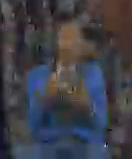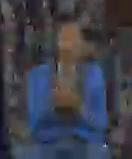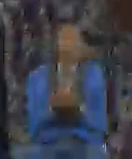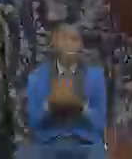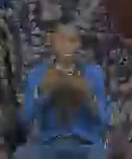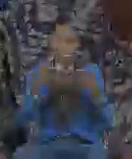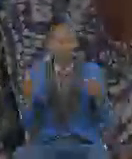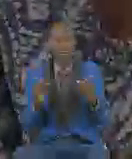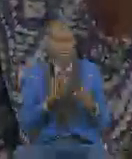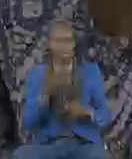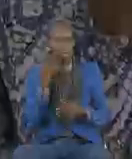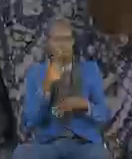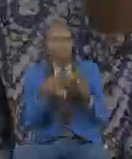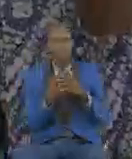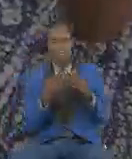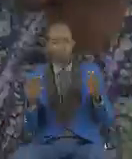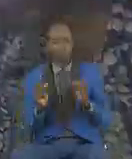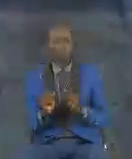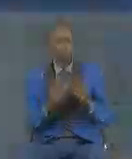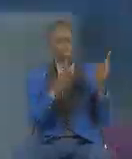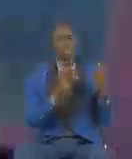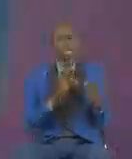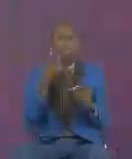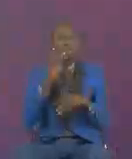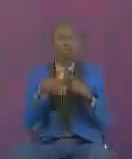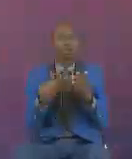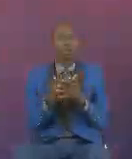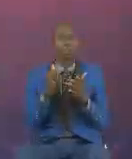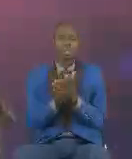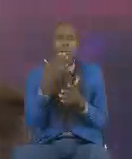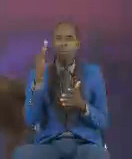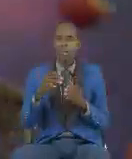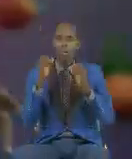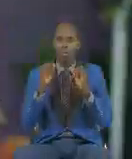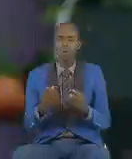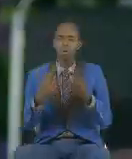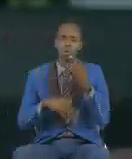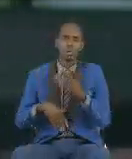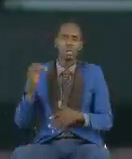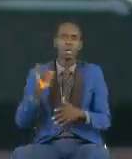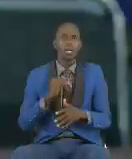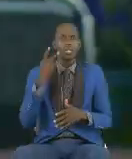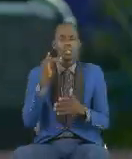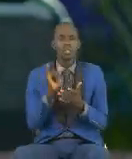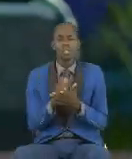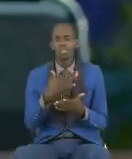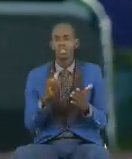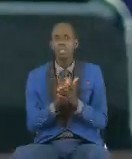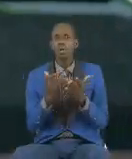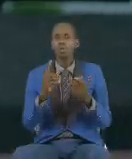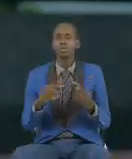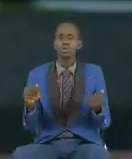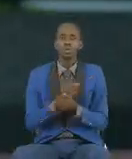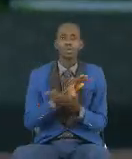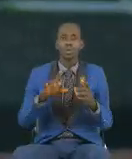see those powers coming out. And I see all those things that would have wrecked your life and ruined your life. The word